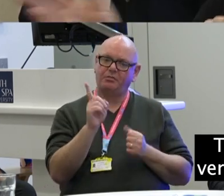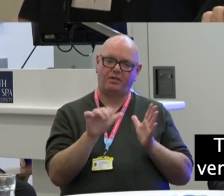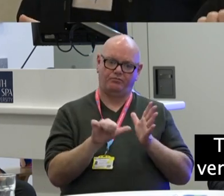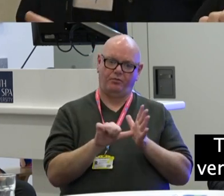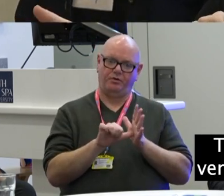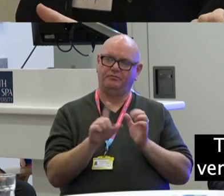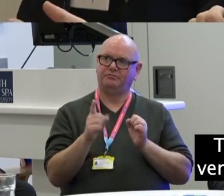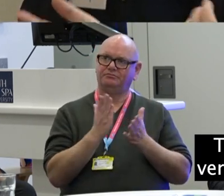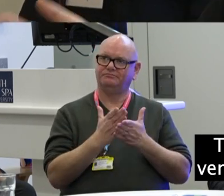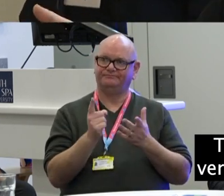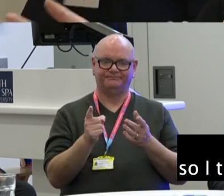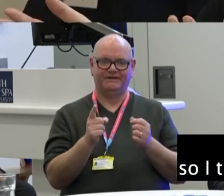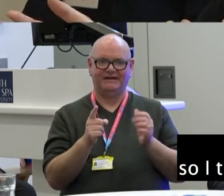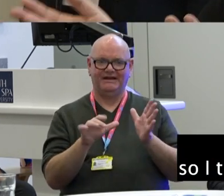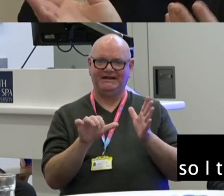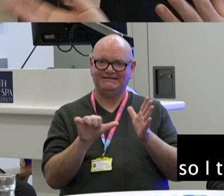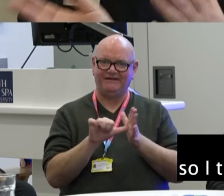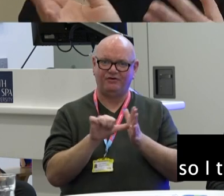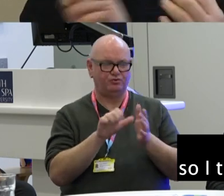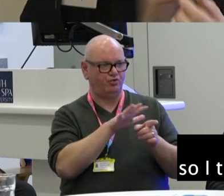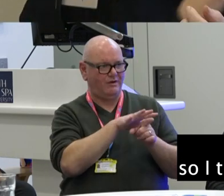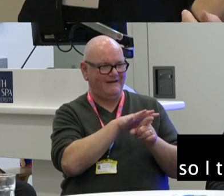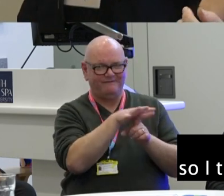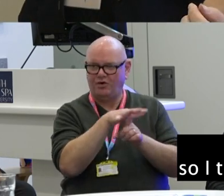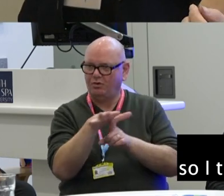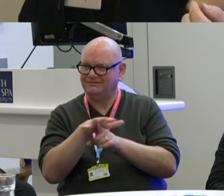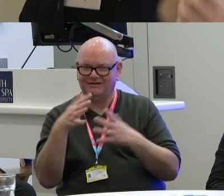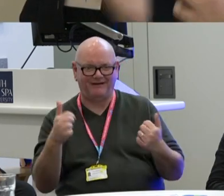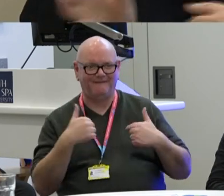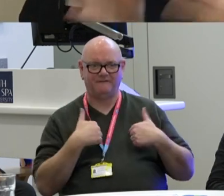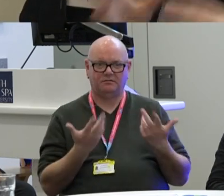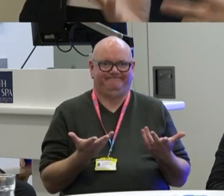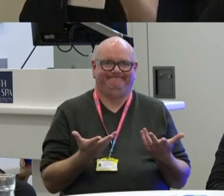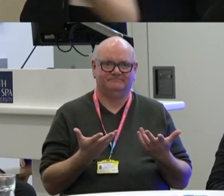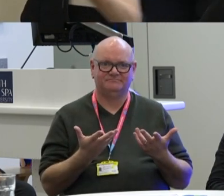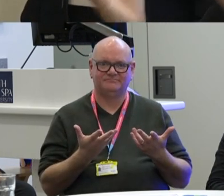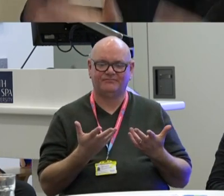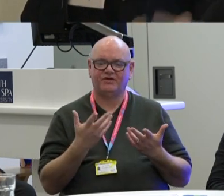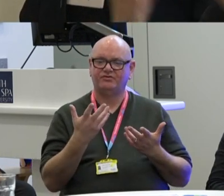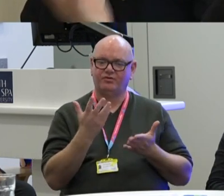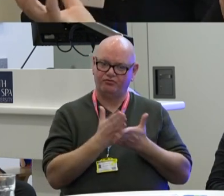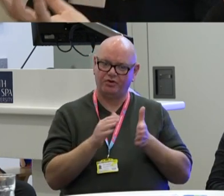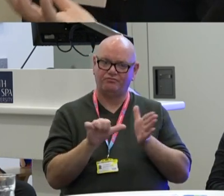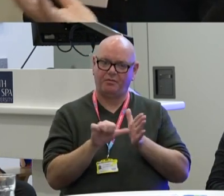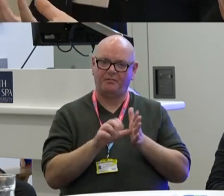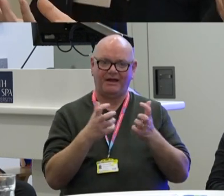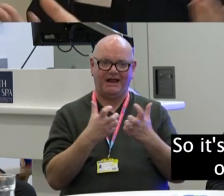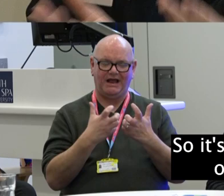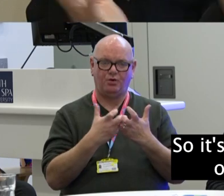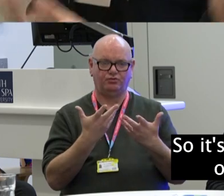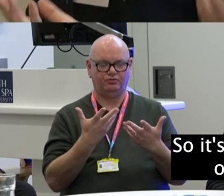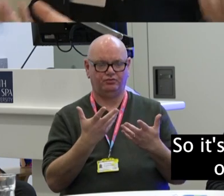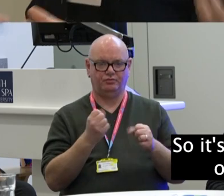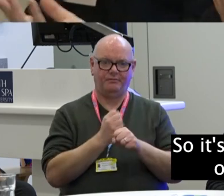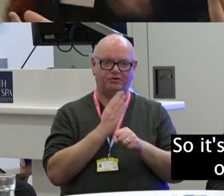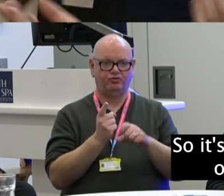hard to be heard, isn't it? You know. So I think the real question is, like, how do you uplift a wider slew of voices so it's